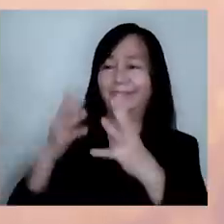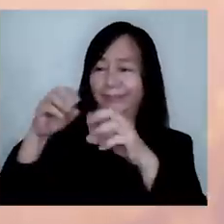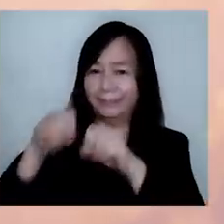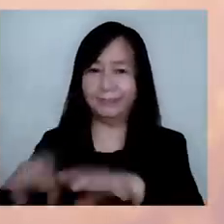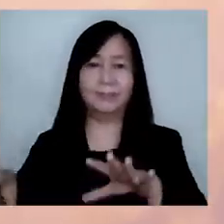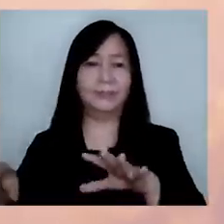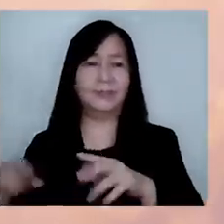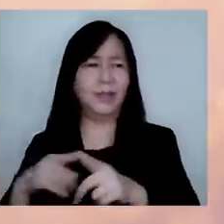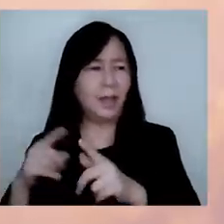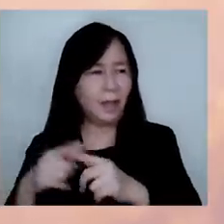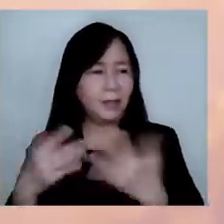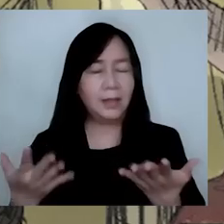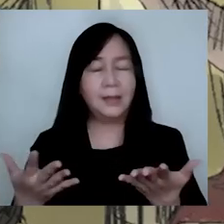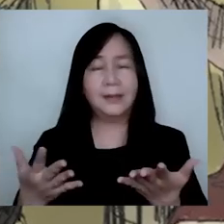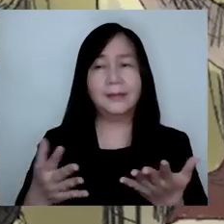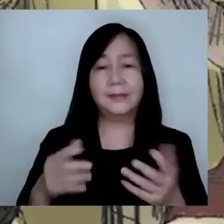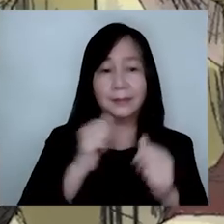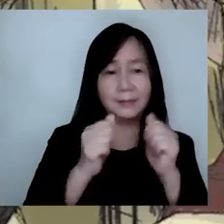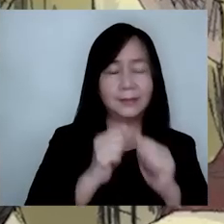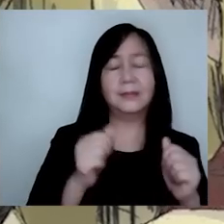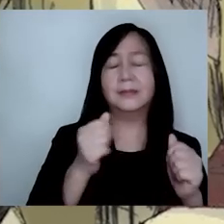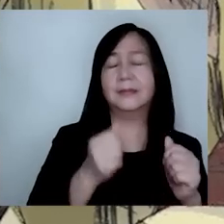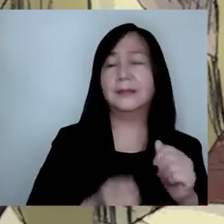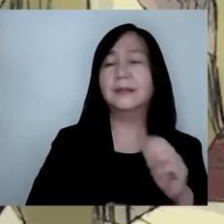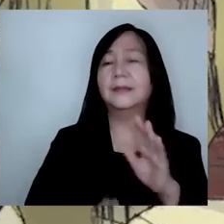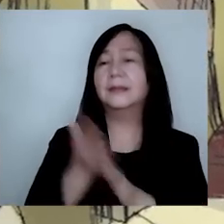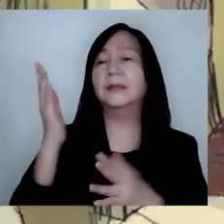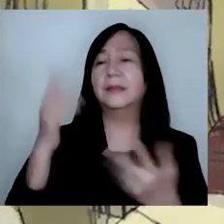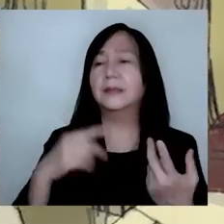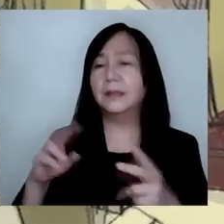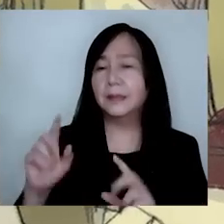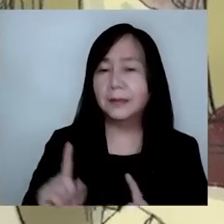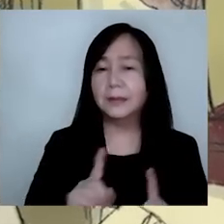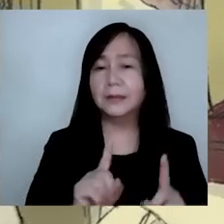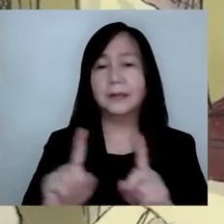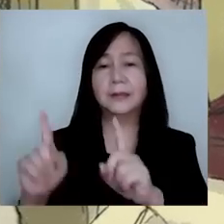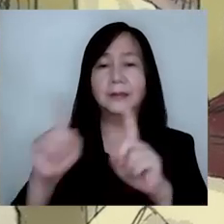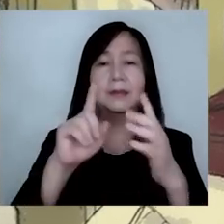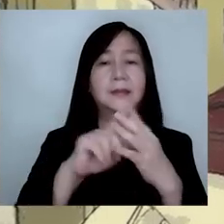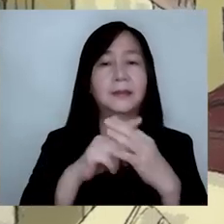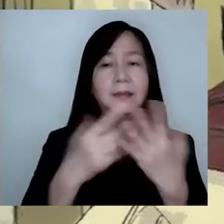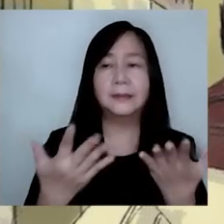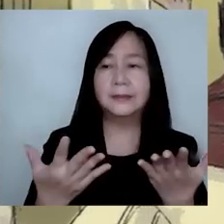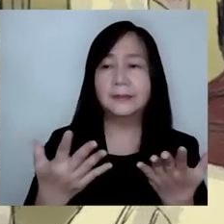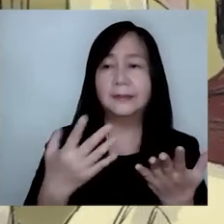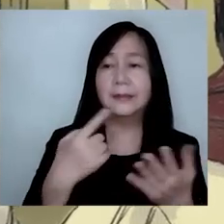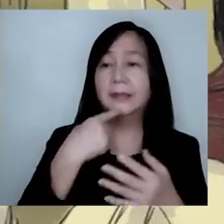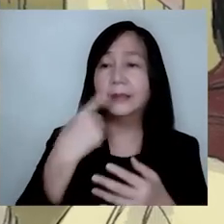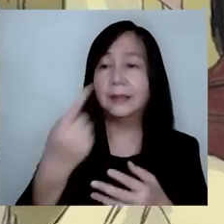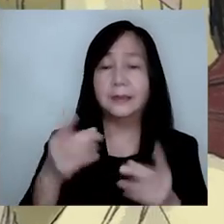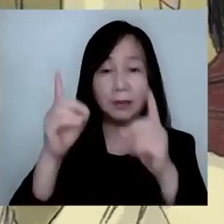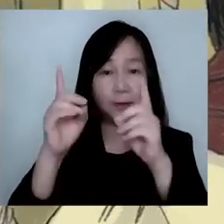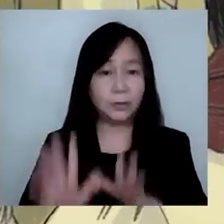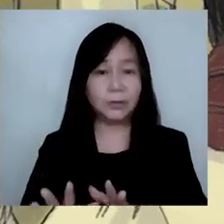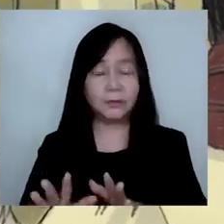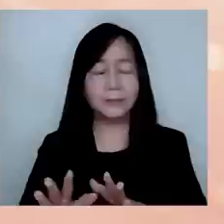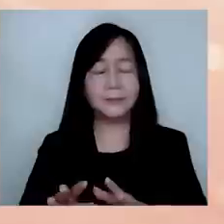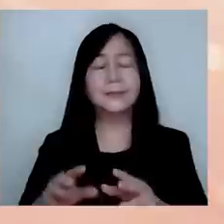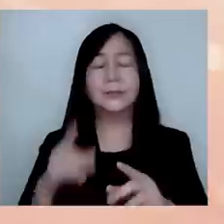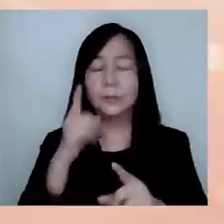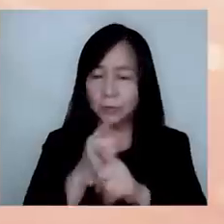started their own Journey to tell the other disciples that they had seen the Lord